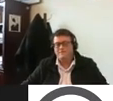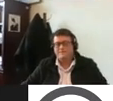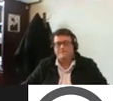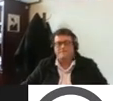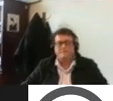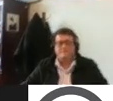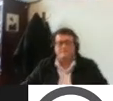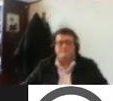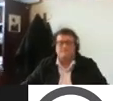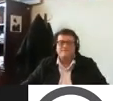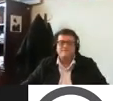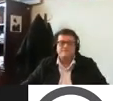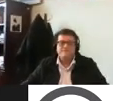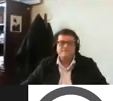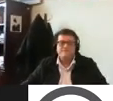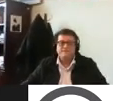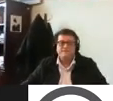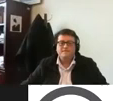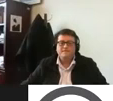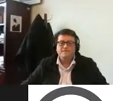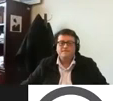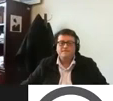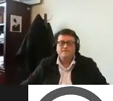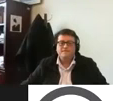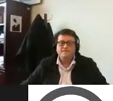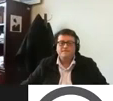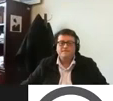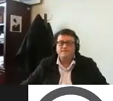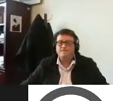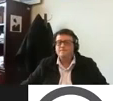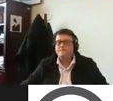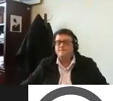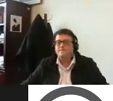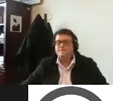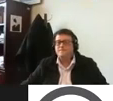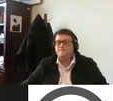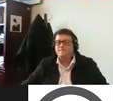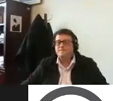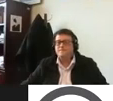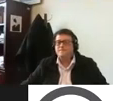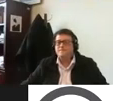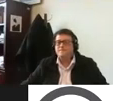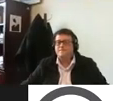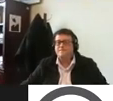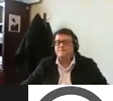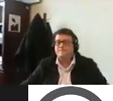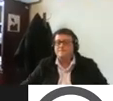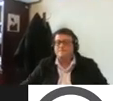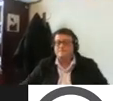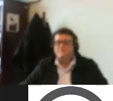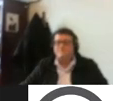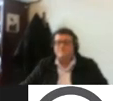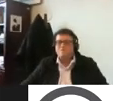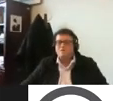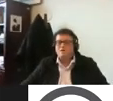And without further ado, I am going to hand it over to Henry now, or Steve, whichever one of you is going to